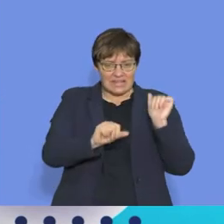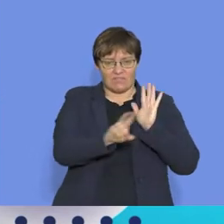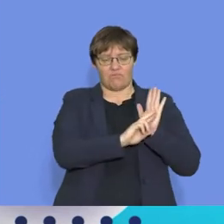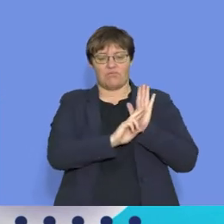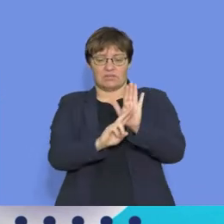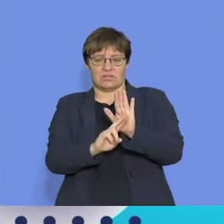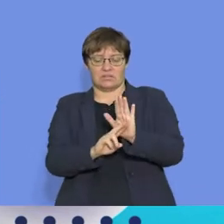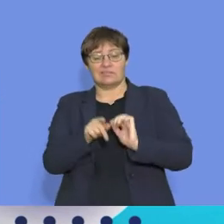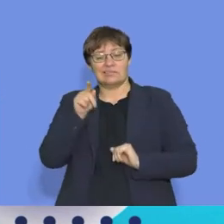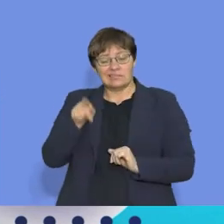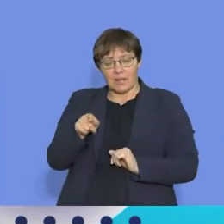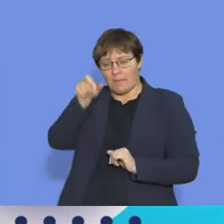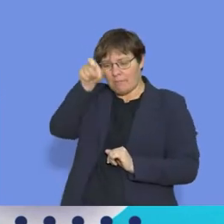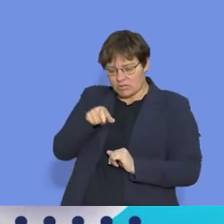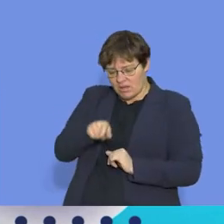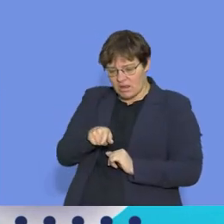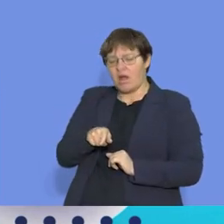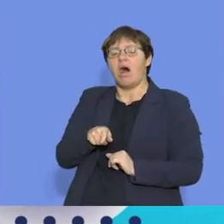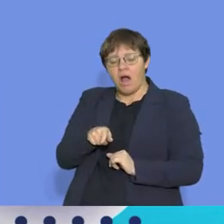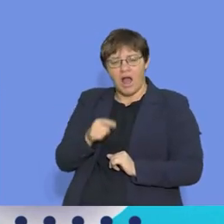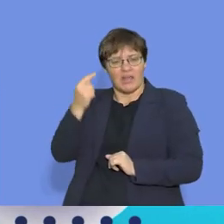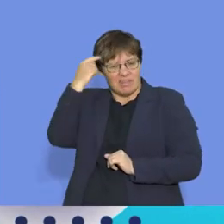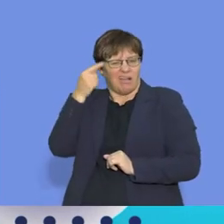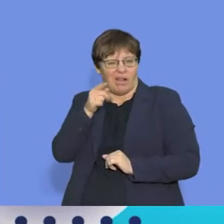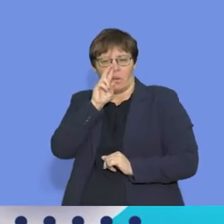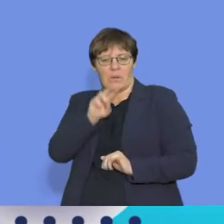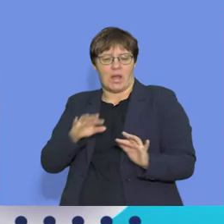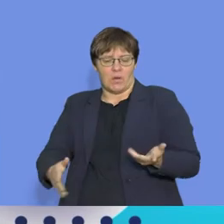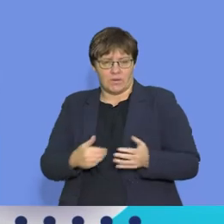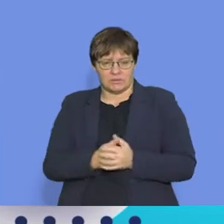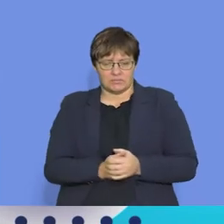what paleontologists think that animal would actually have looked like.